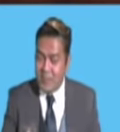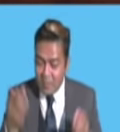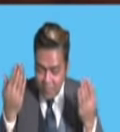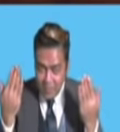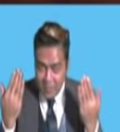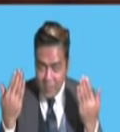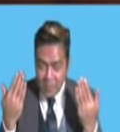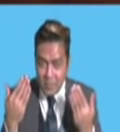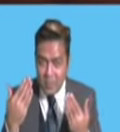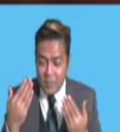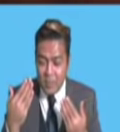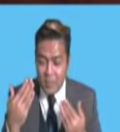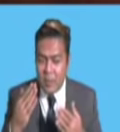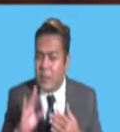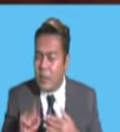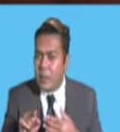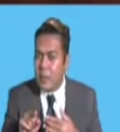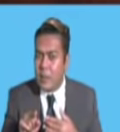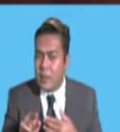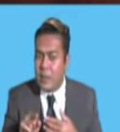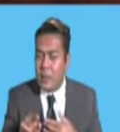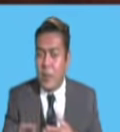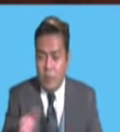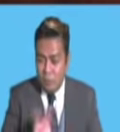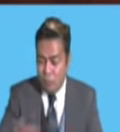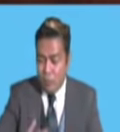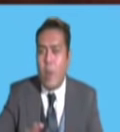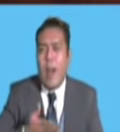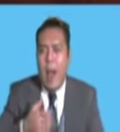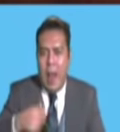to acknowledge that the MTA allocation will allow us that freedom.